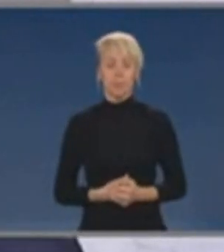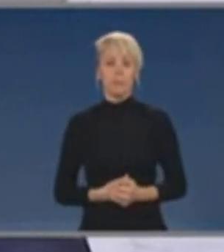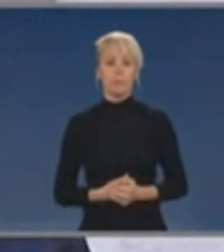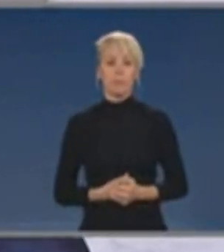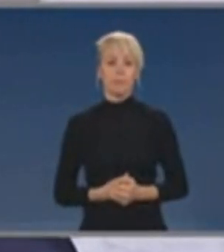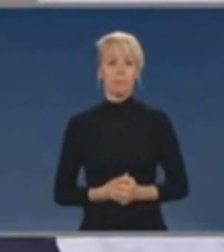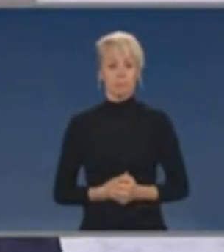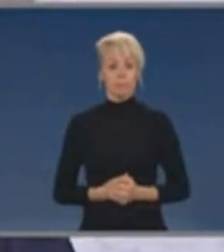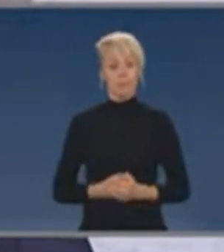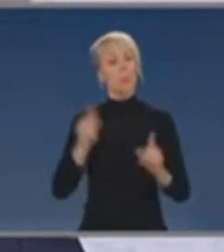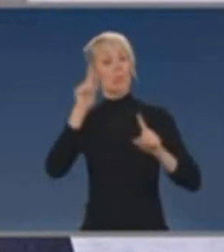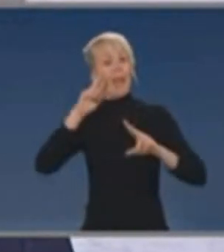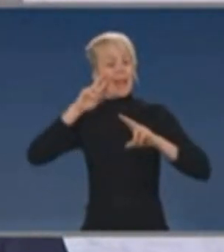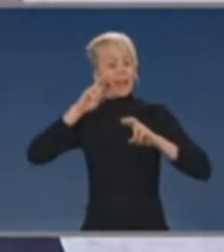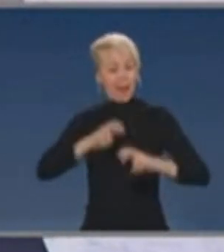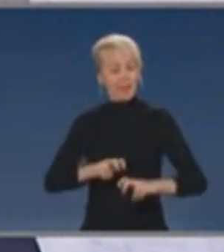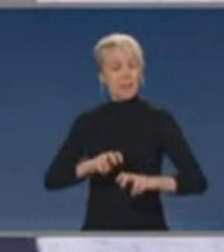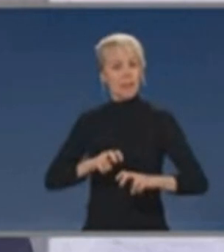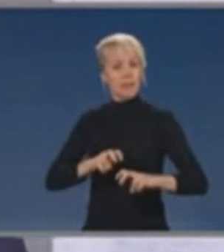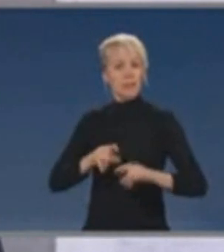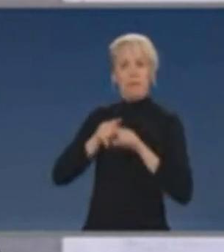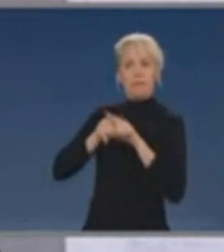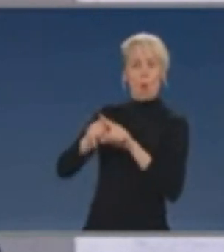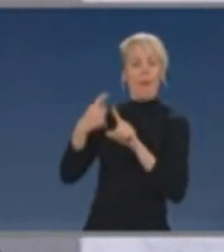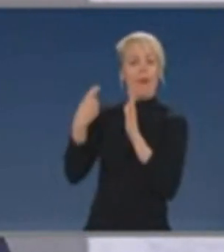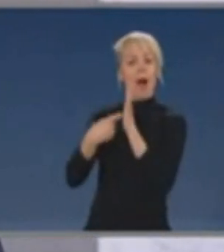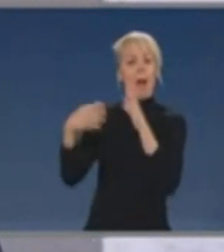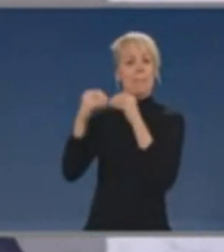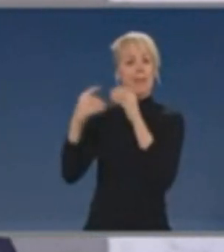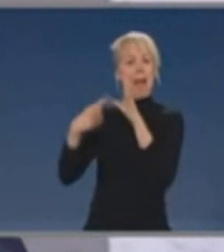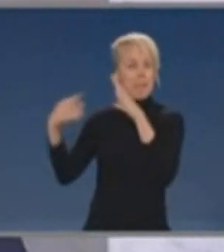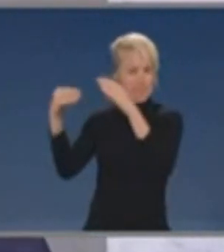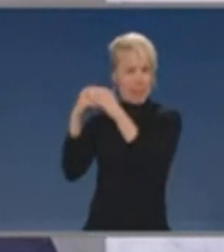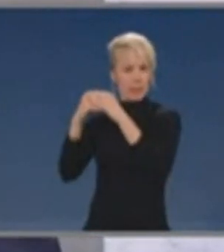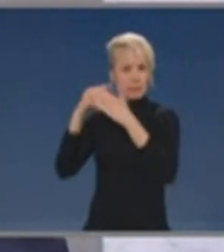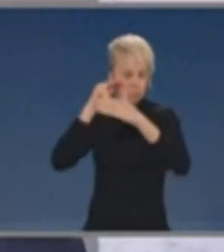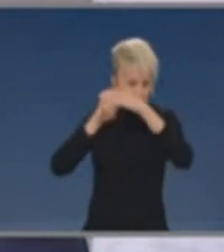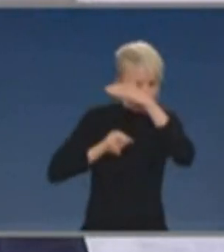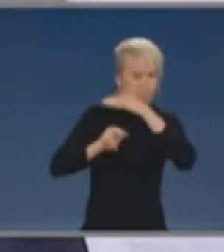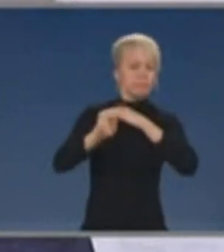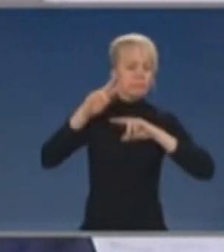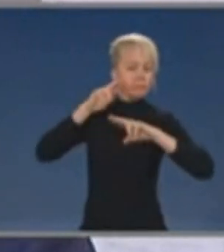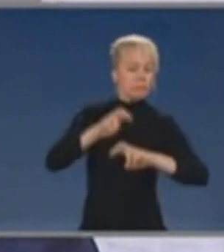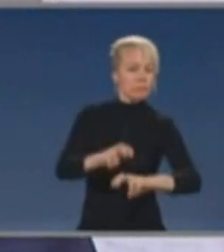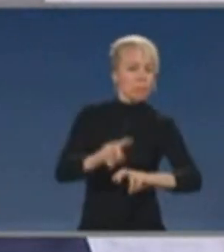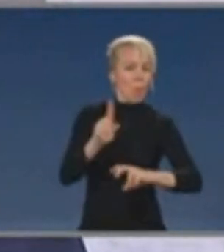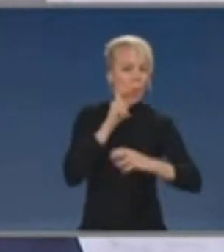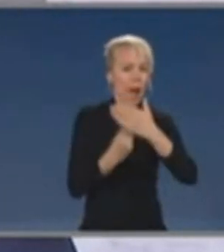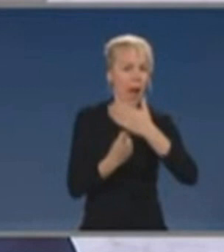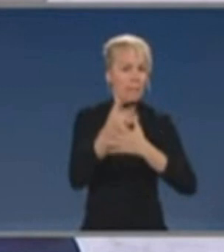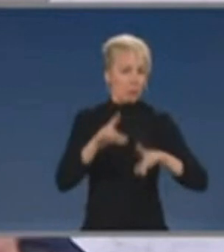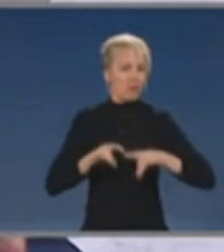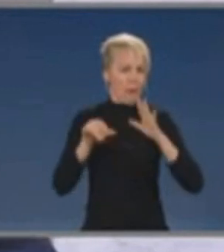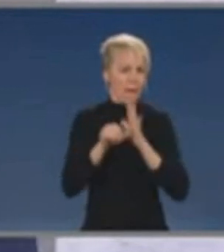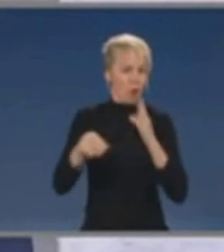which is an estimate based on Reserve Bank forecasts, which don't go over the forward estimates, but it is it's a serious estimate, and